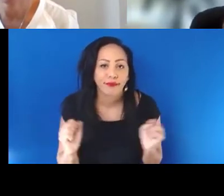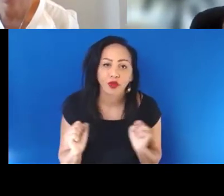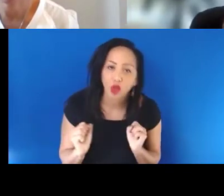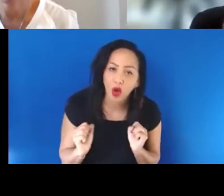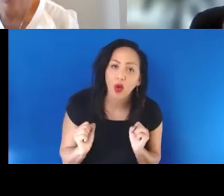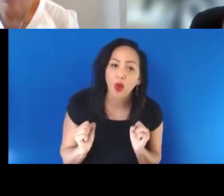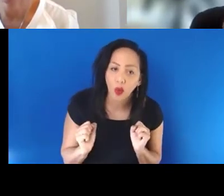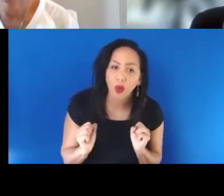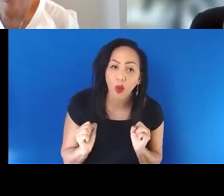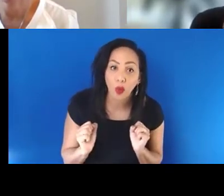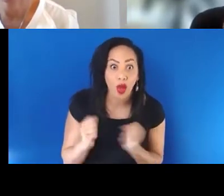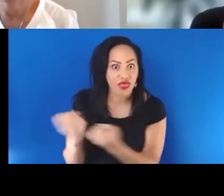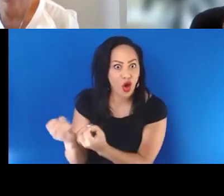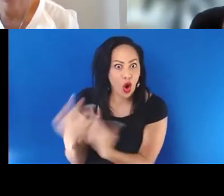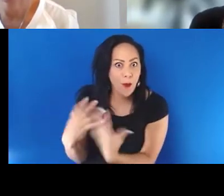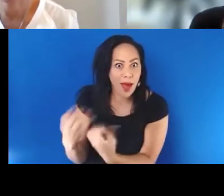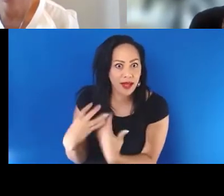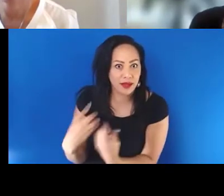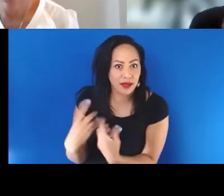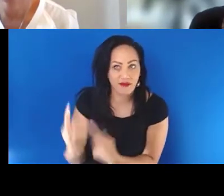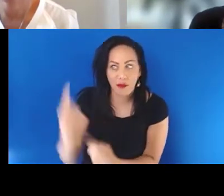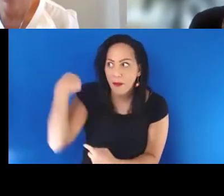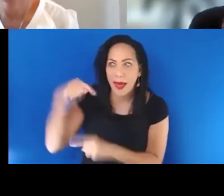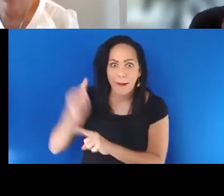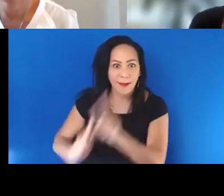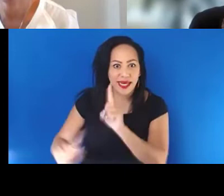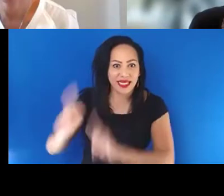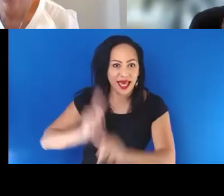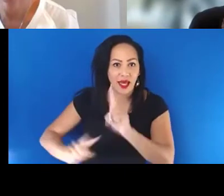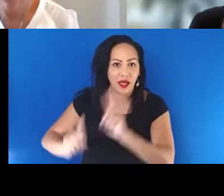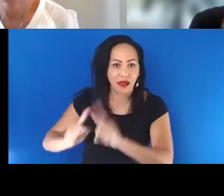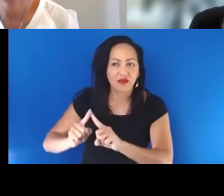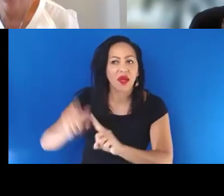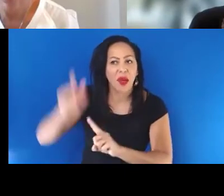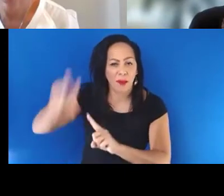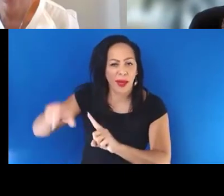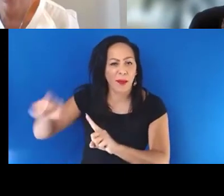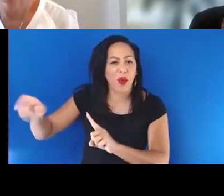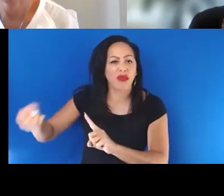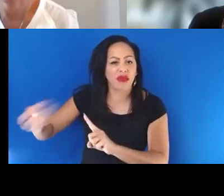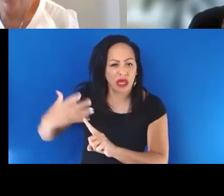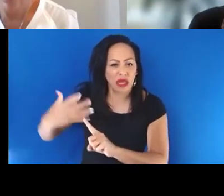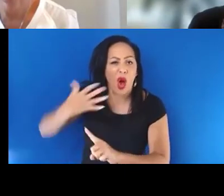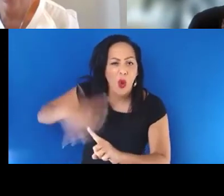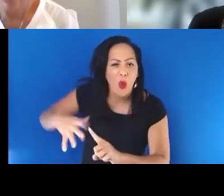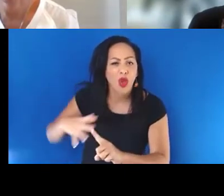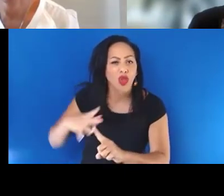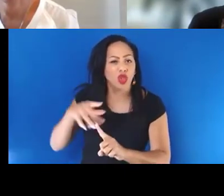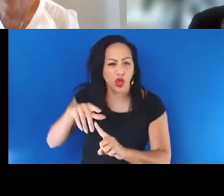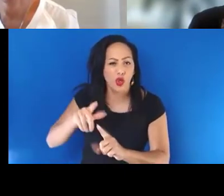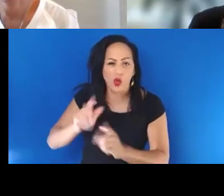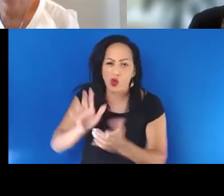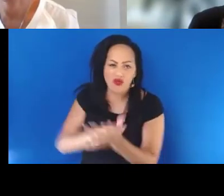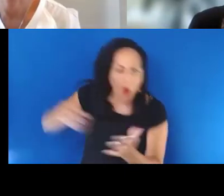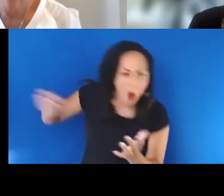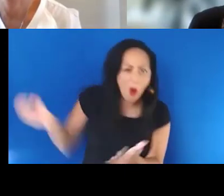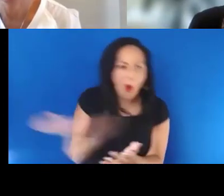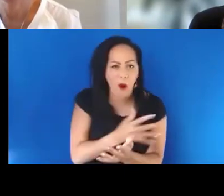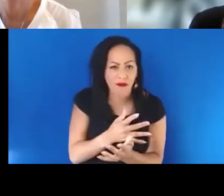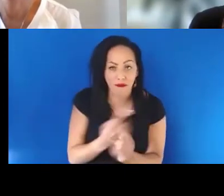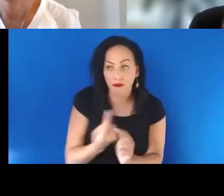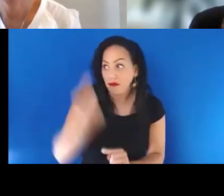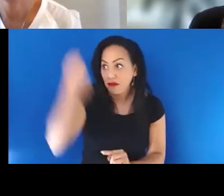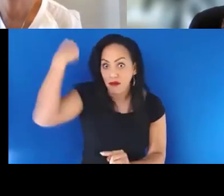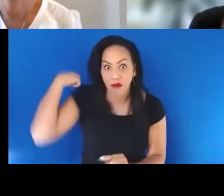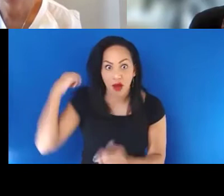about things that people would like to completely destroy in the sector, and this is just September last year, and